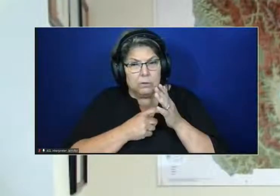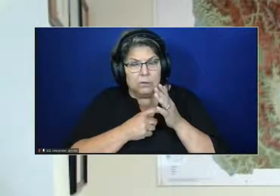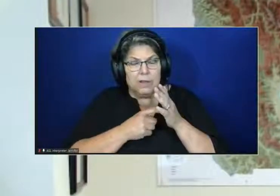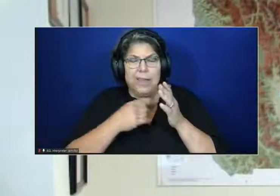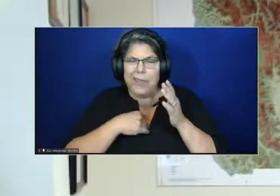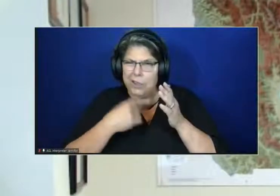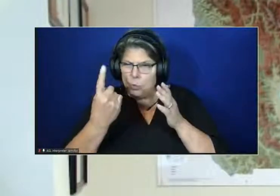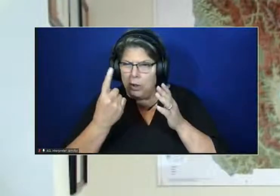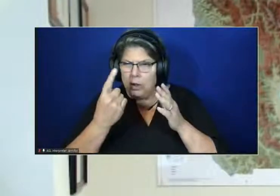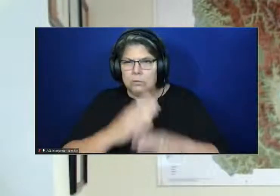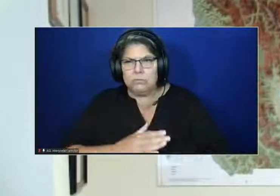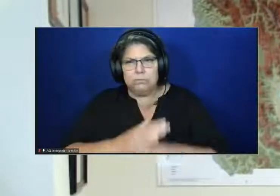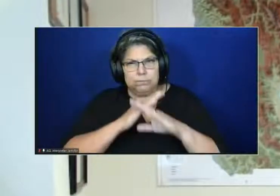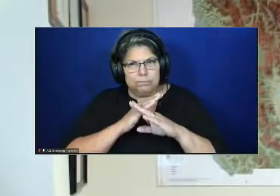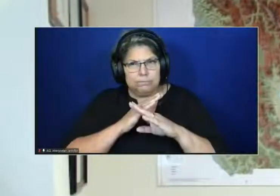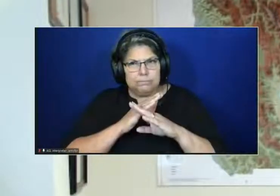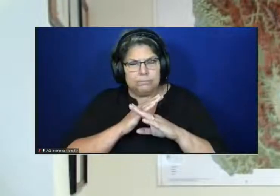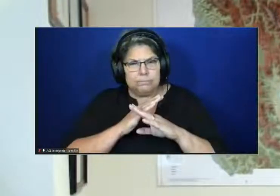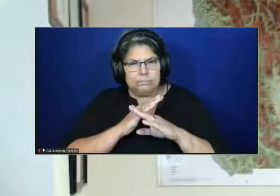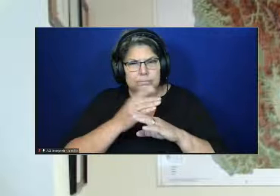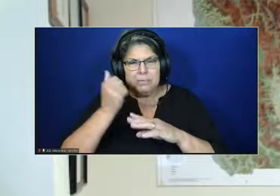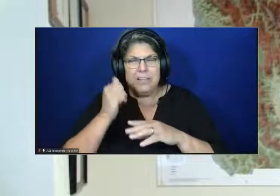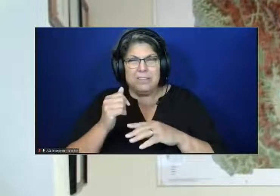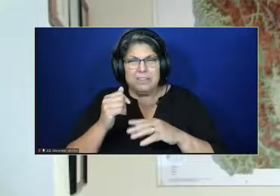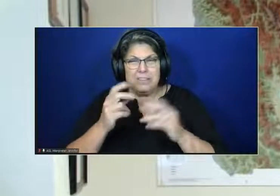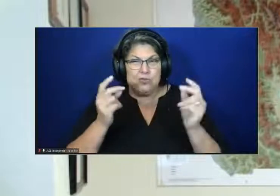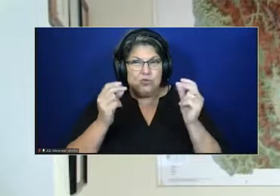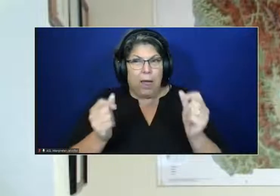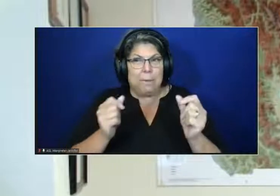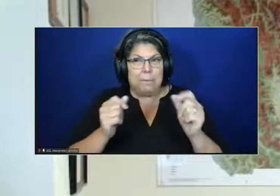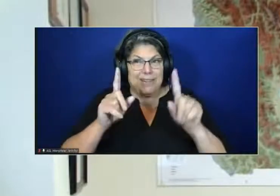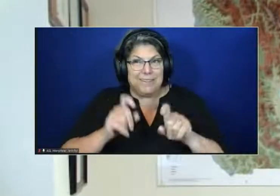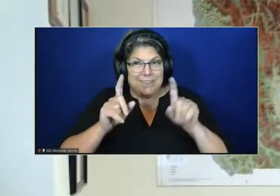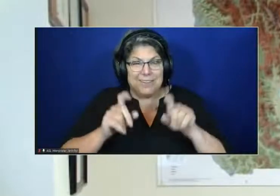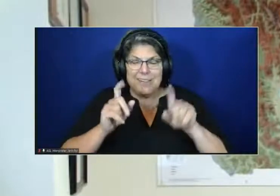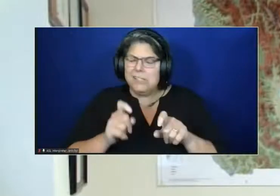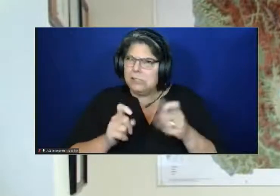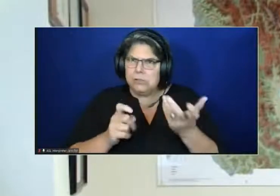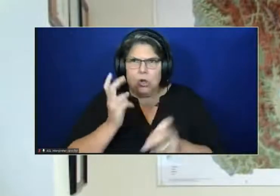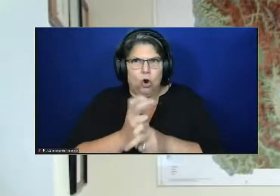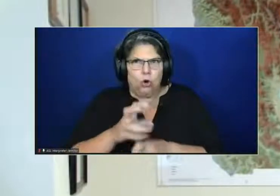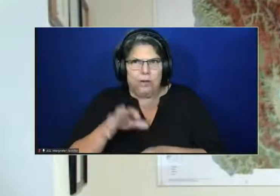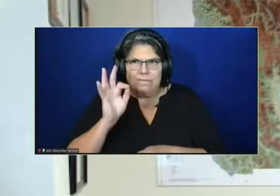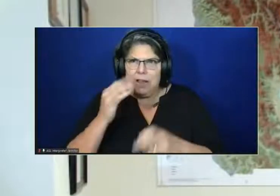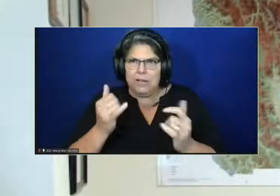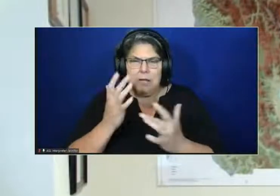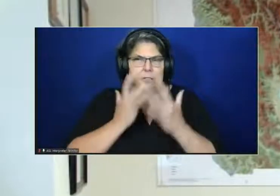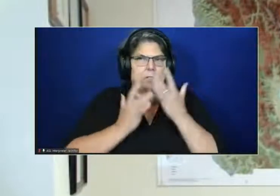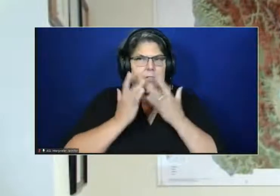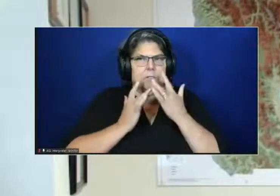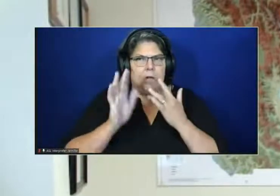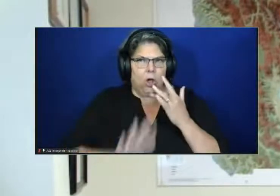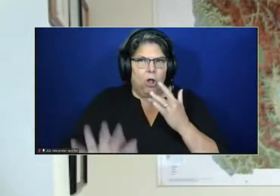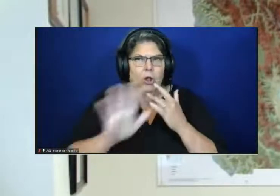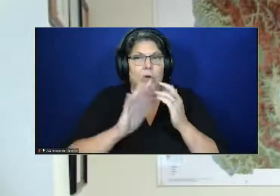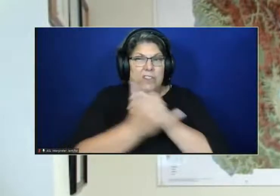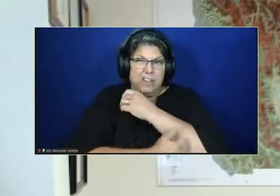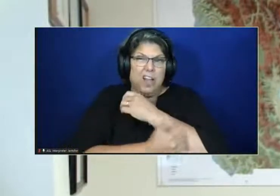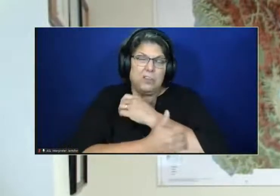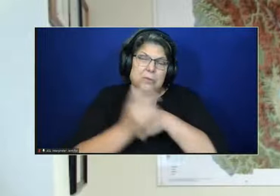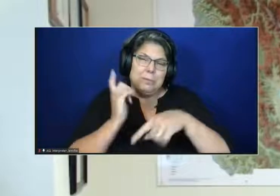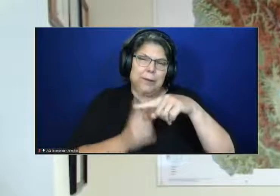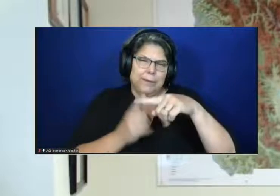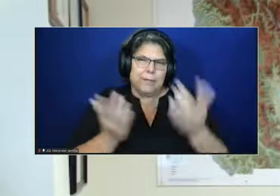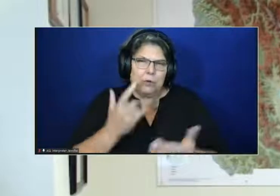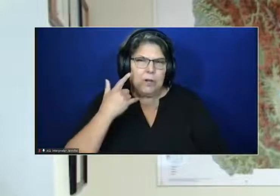roadblock because the rapid tests have become scarce nationwide and also in California. So